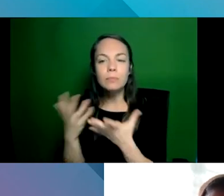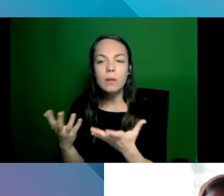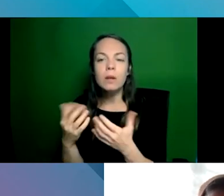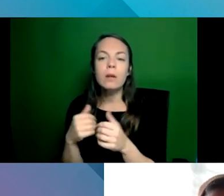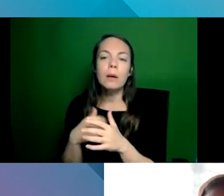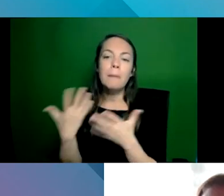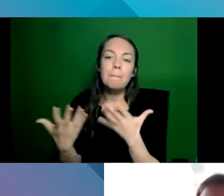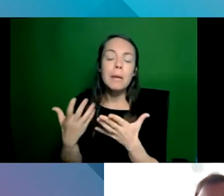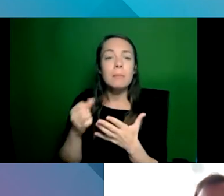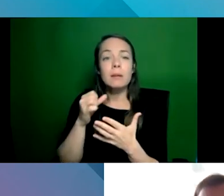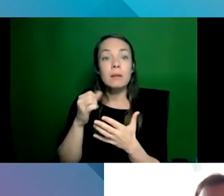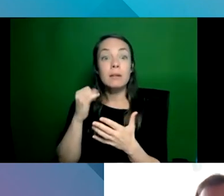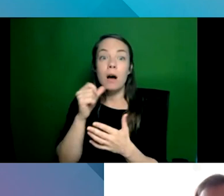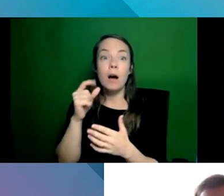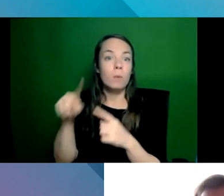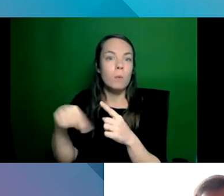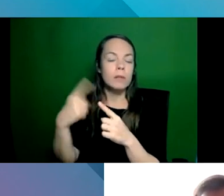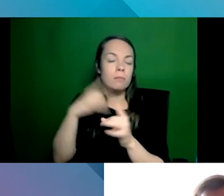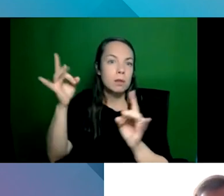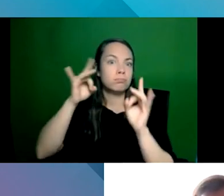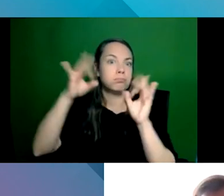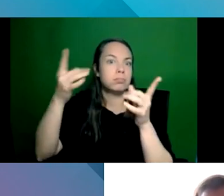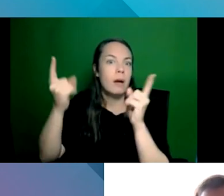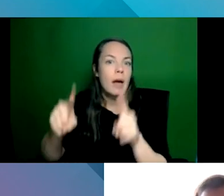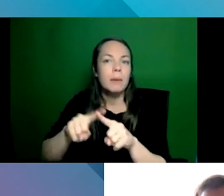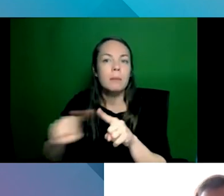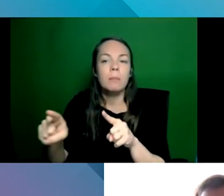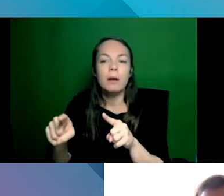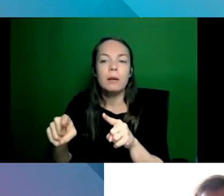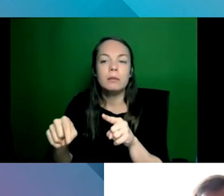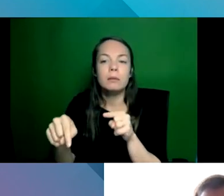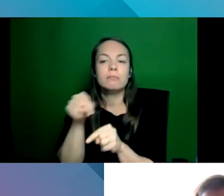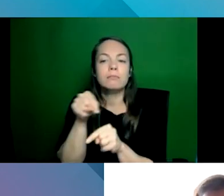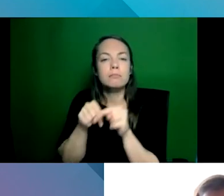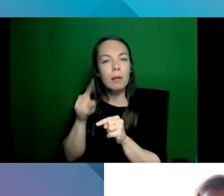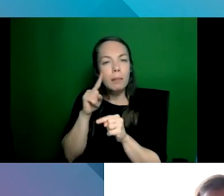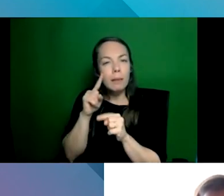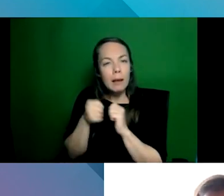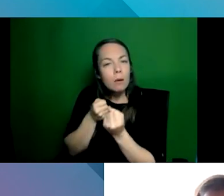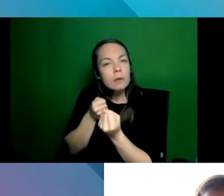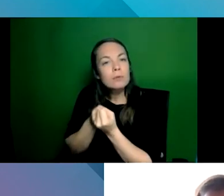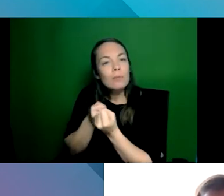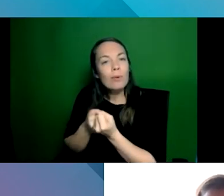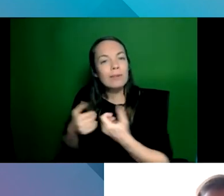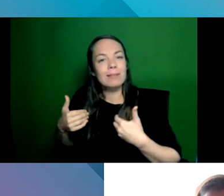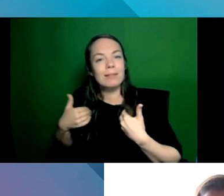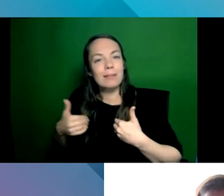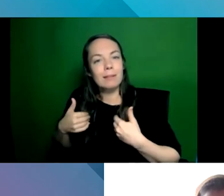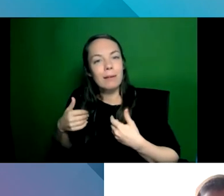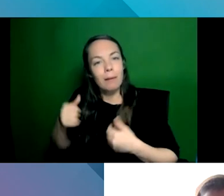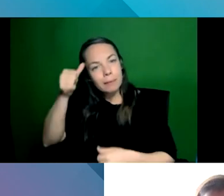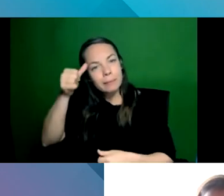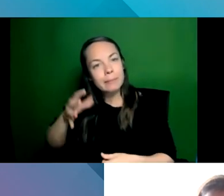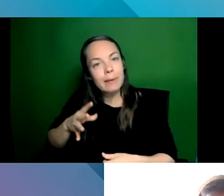of abuse has occurred, but nevertheless, how are we supporting young people and young men